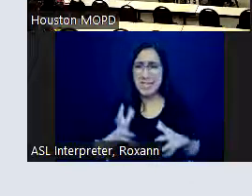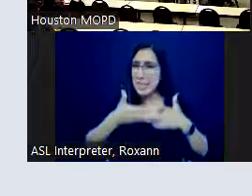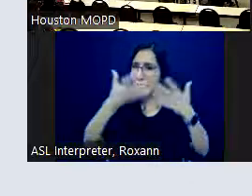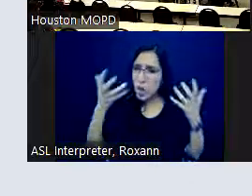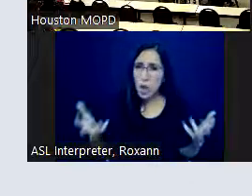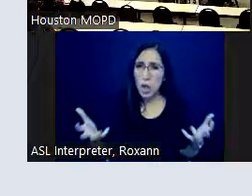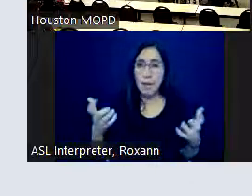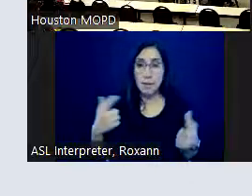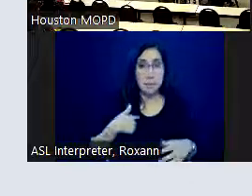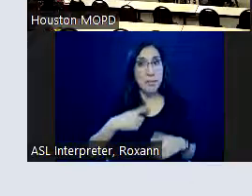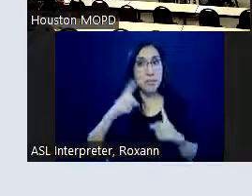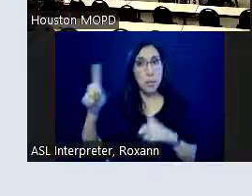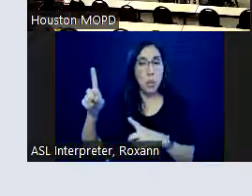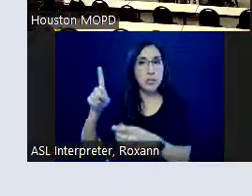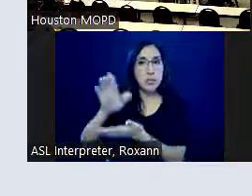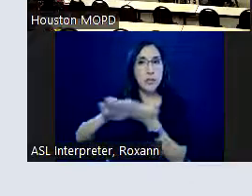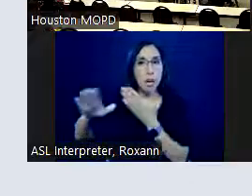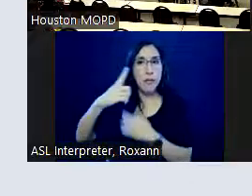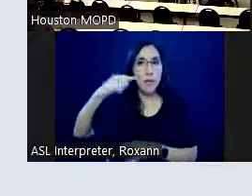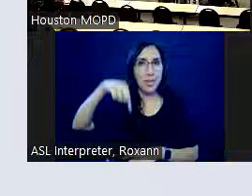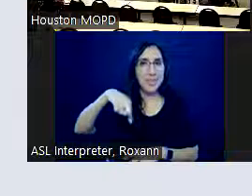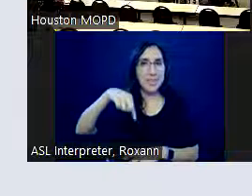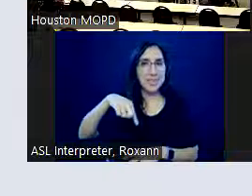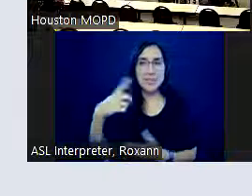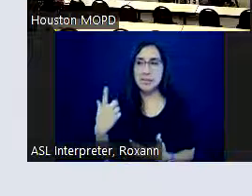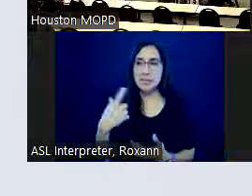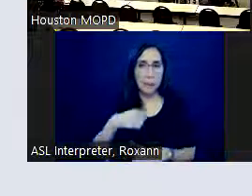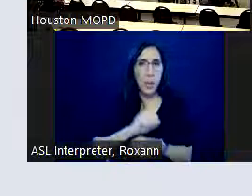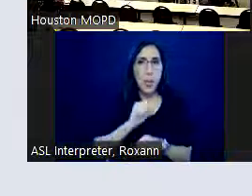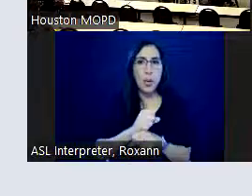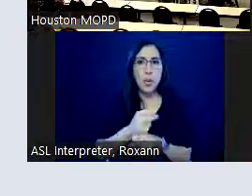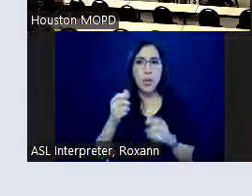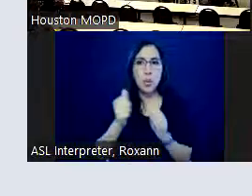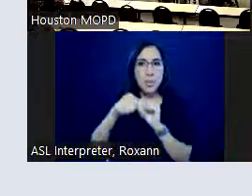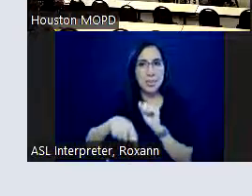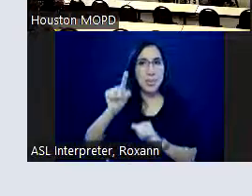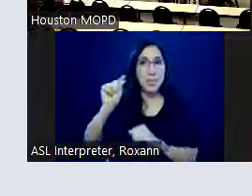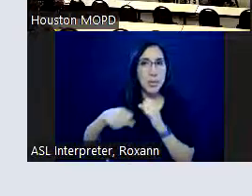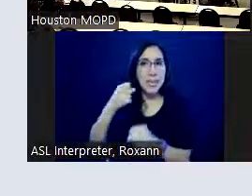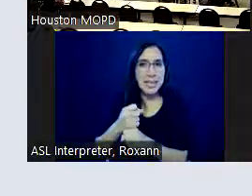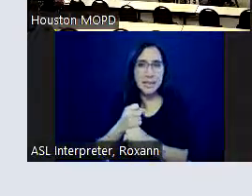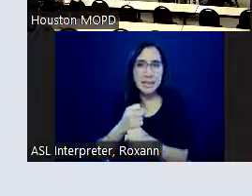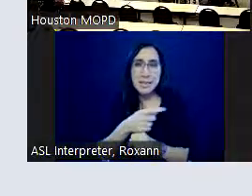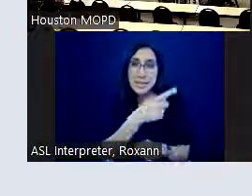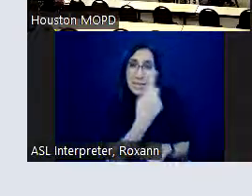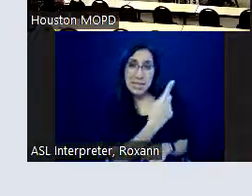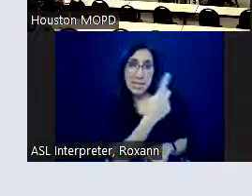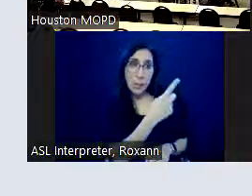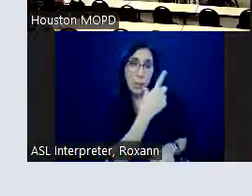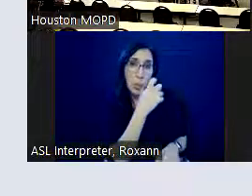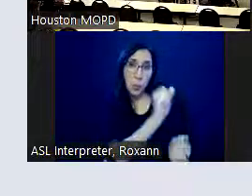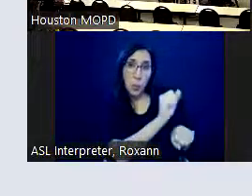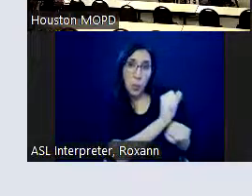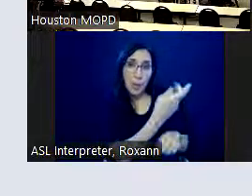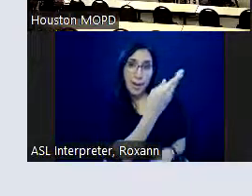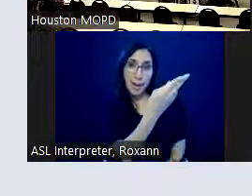20 years. Why would I expect someone who works in HR to know the same amount that I know? That's unfair,